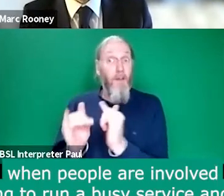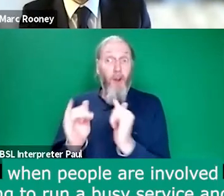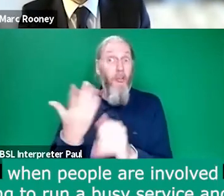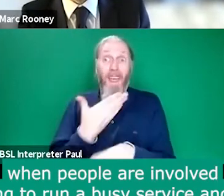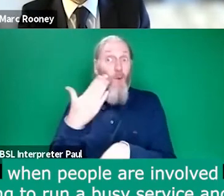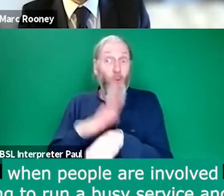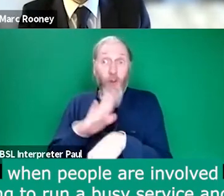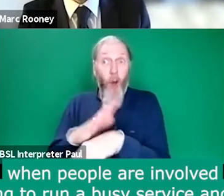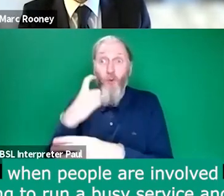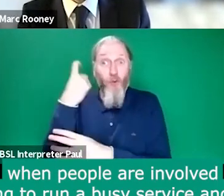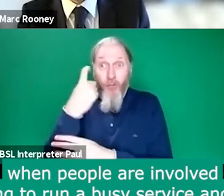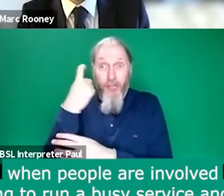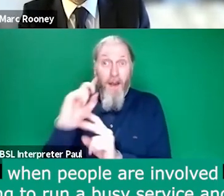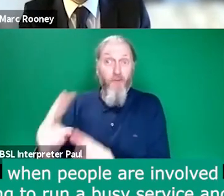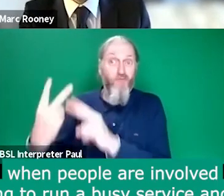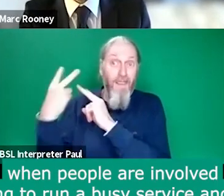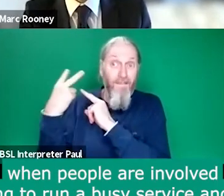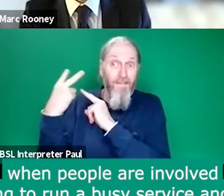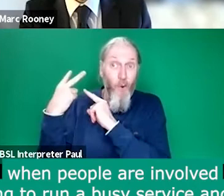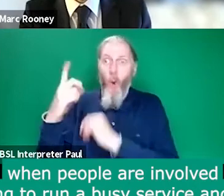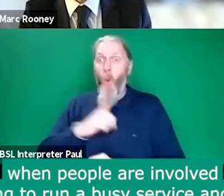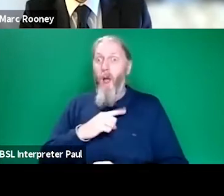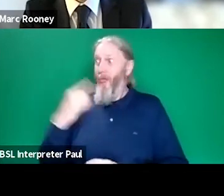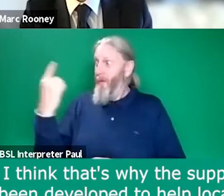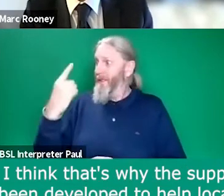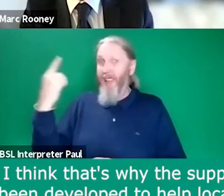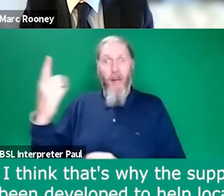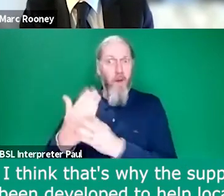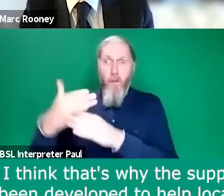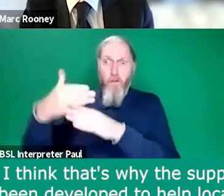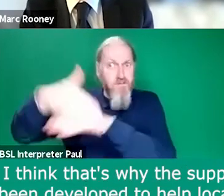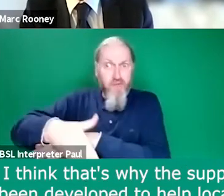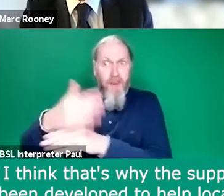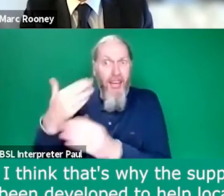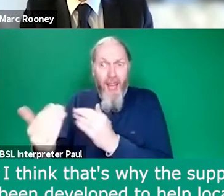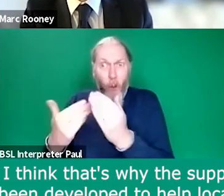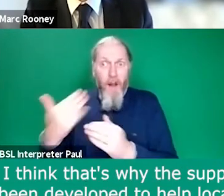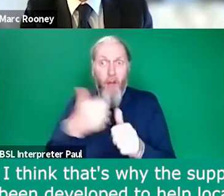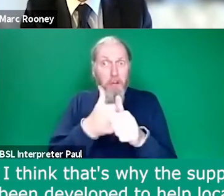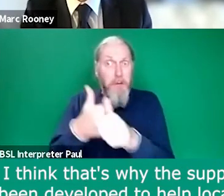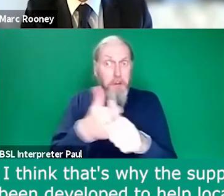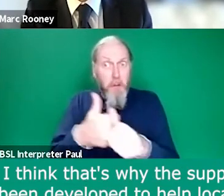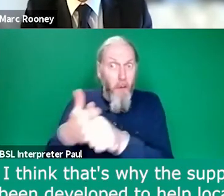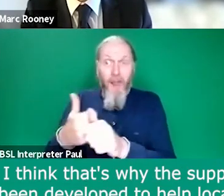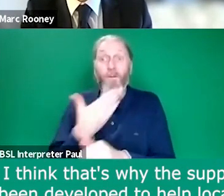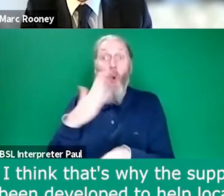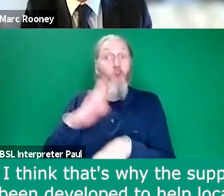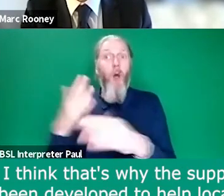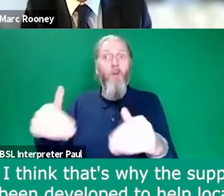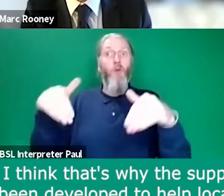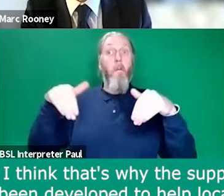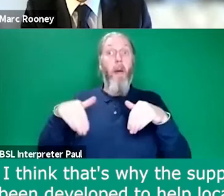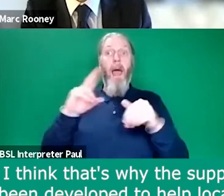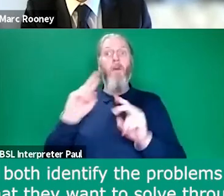supply when people are involved in trying to run a busy service and so on. So I think that's why the support that's been developed to